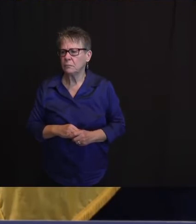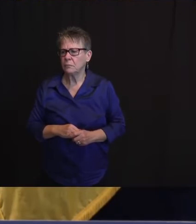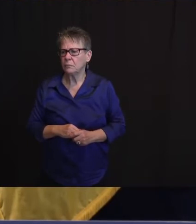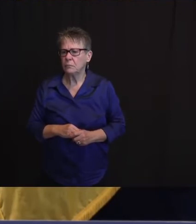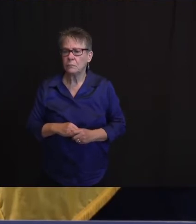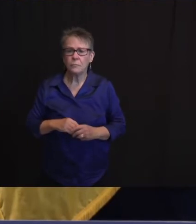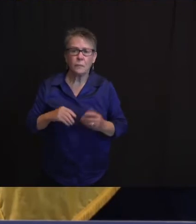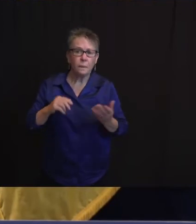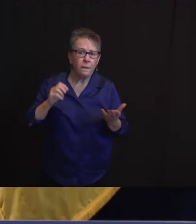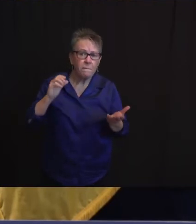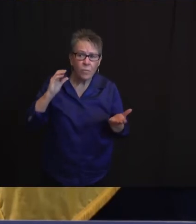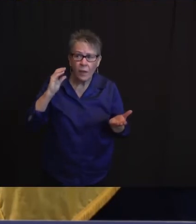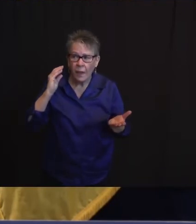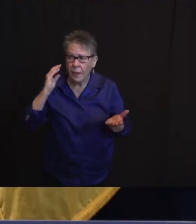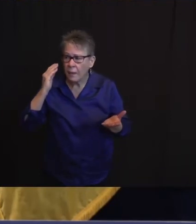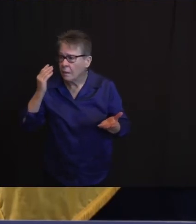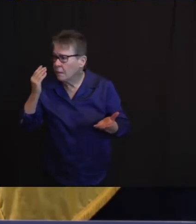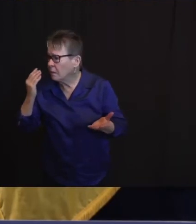Year.